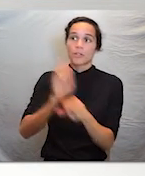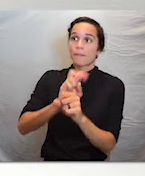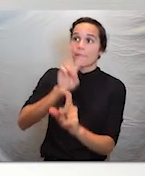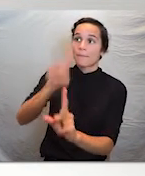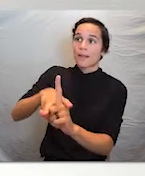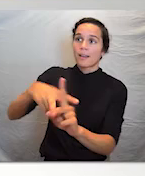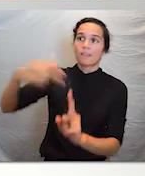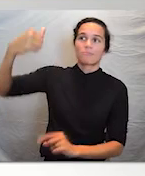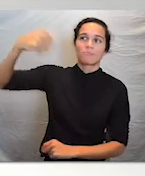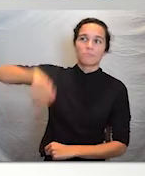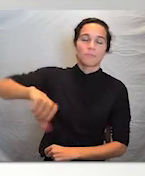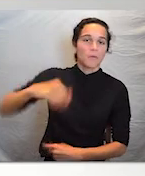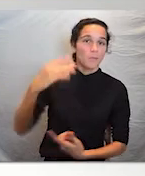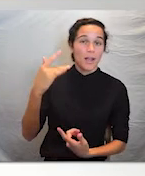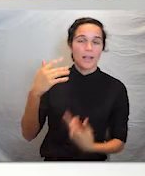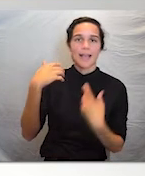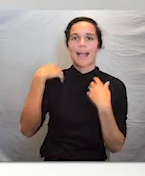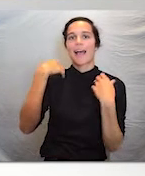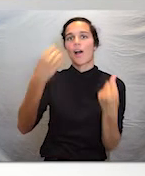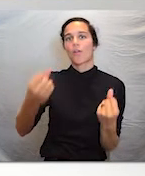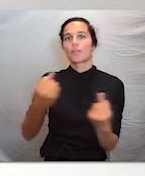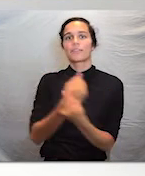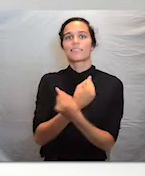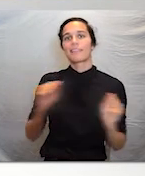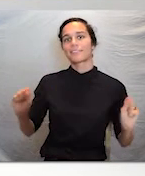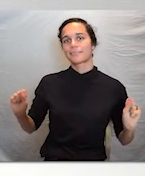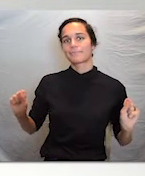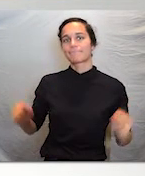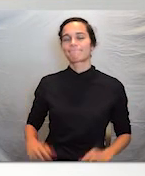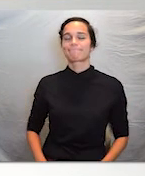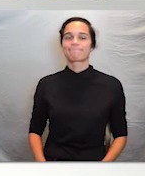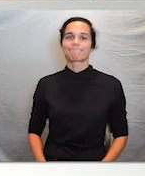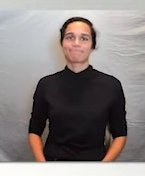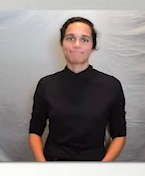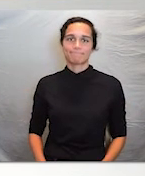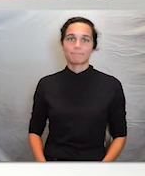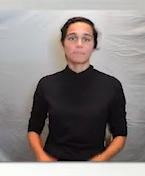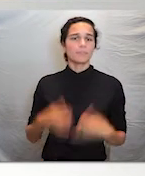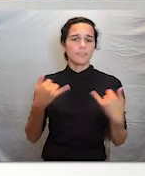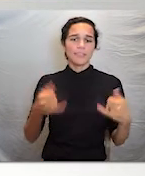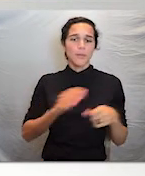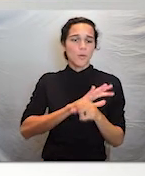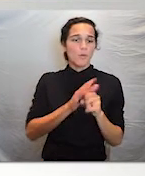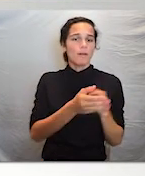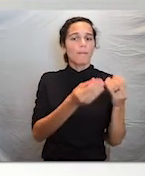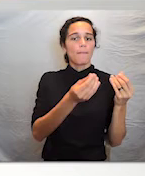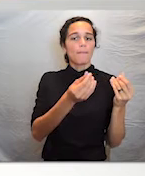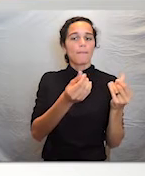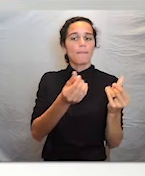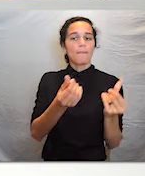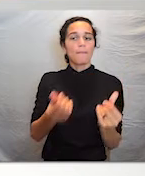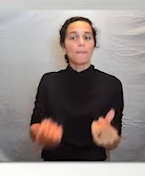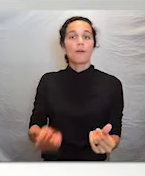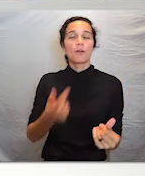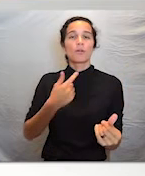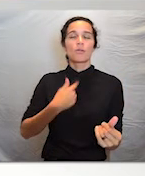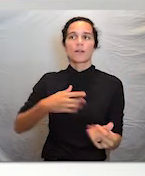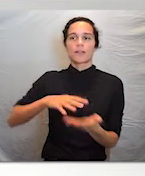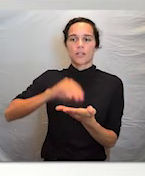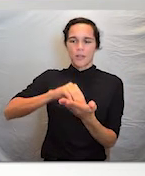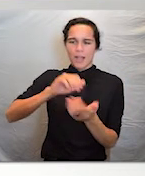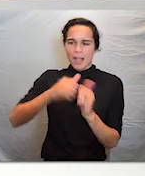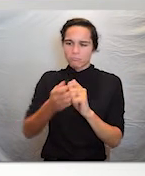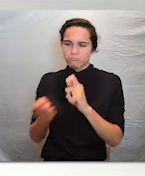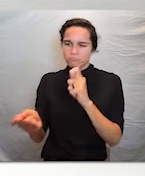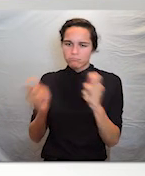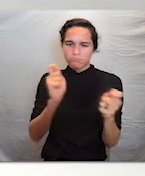safety. And now that we're post-COVID-19, we're learning how to adapt and